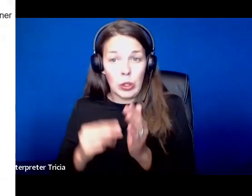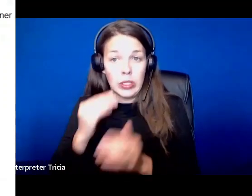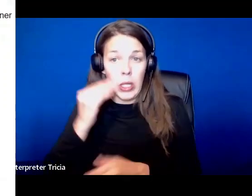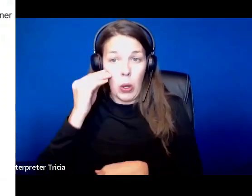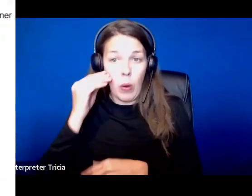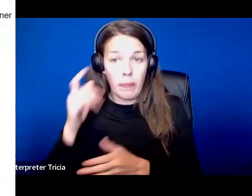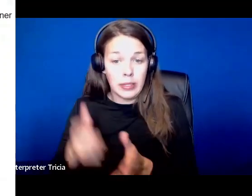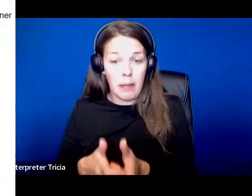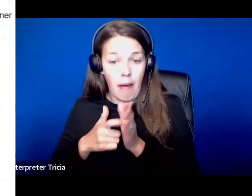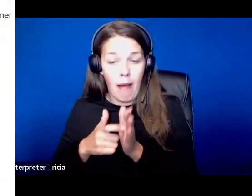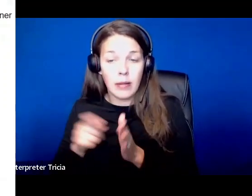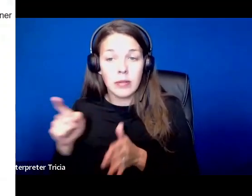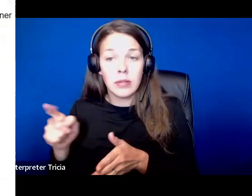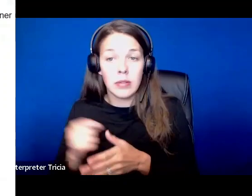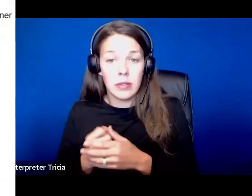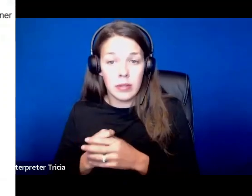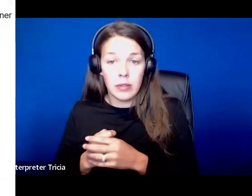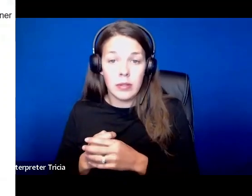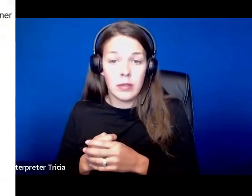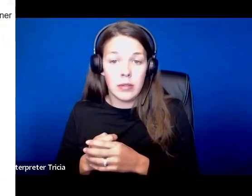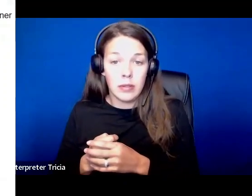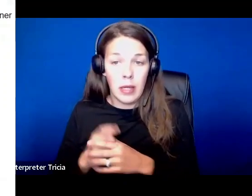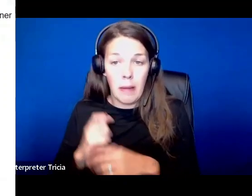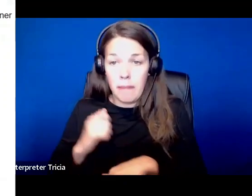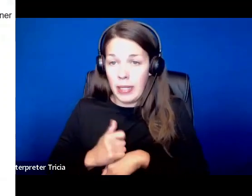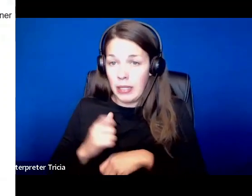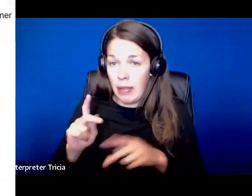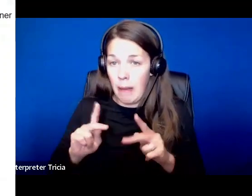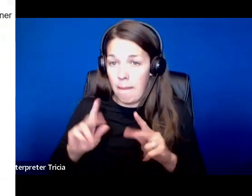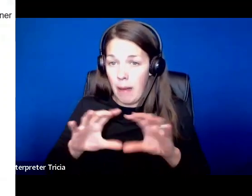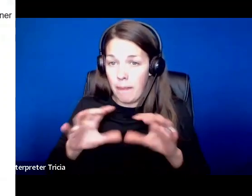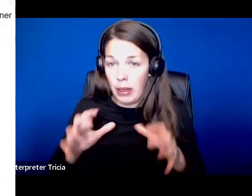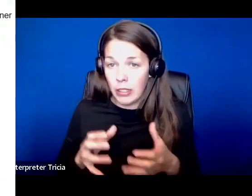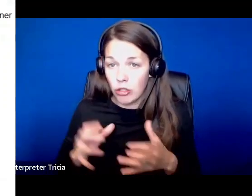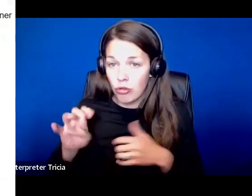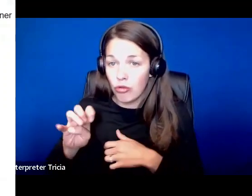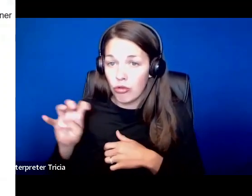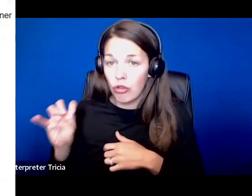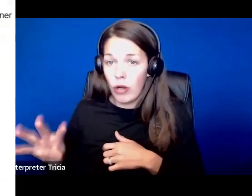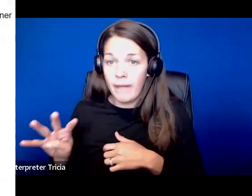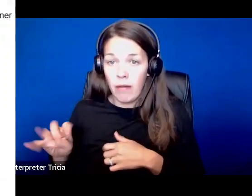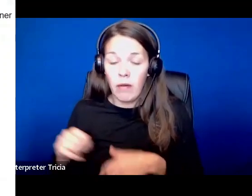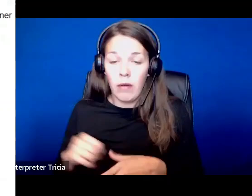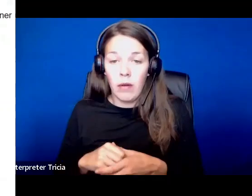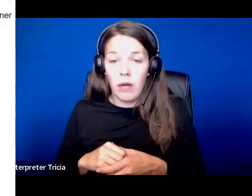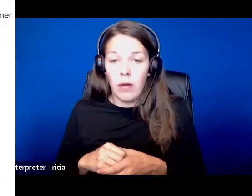based on the current population survey of